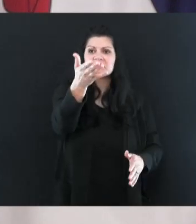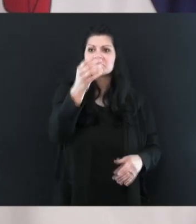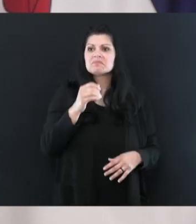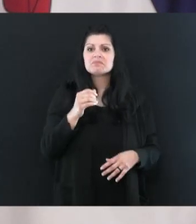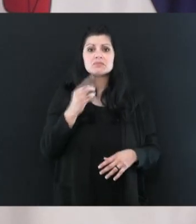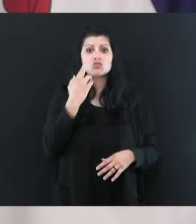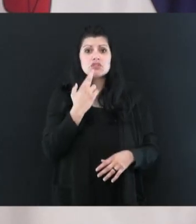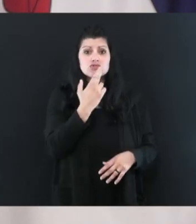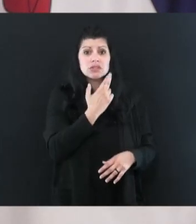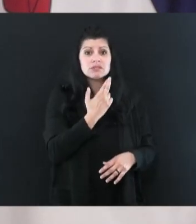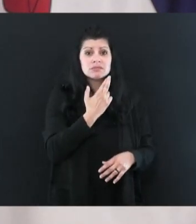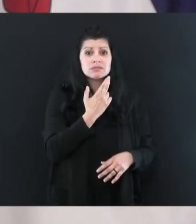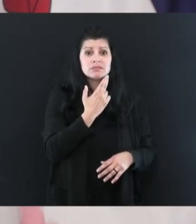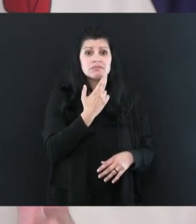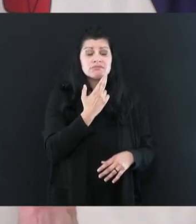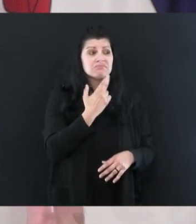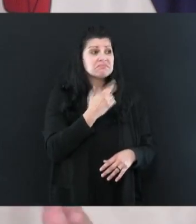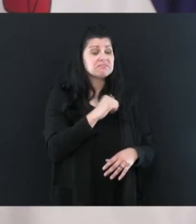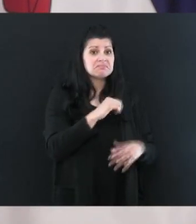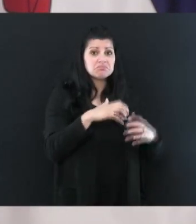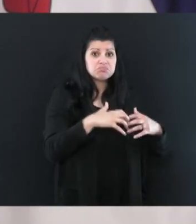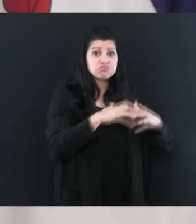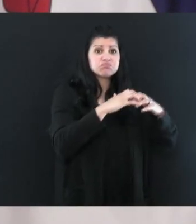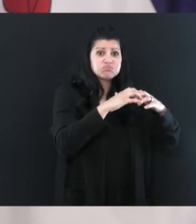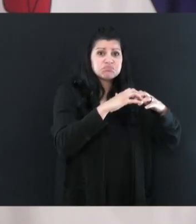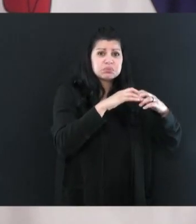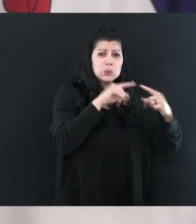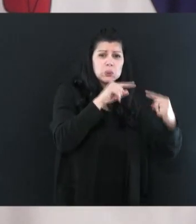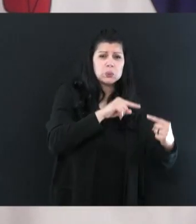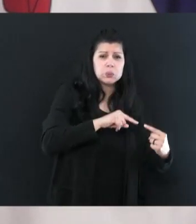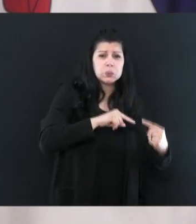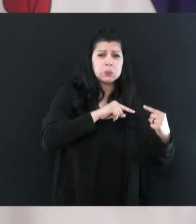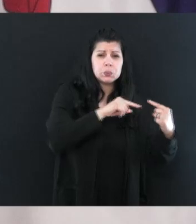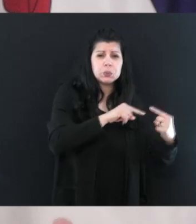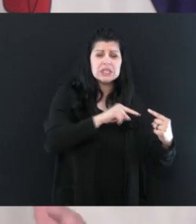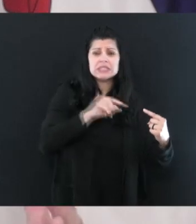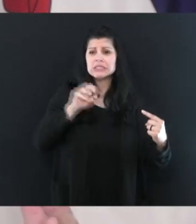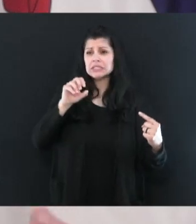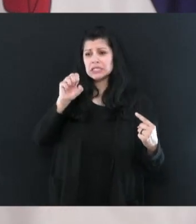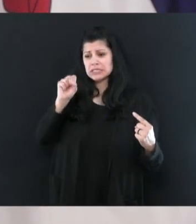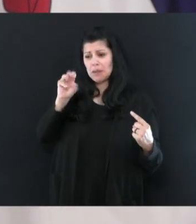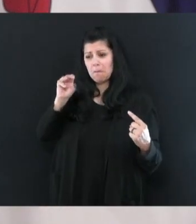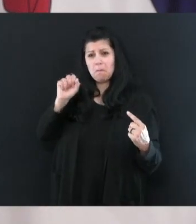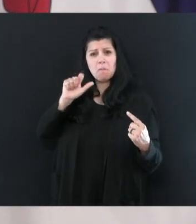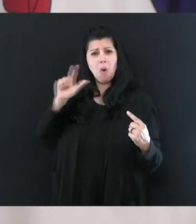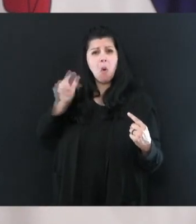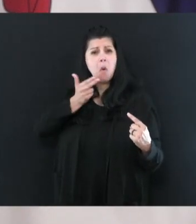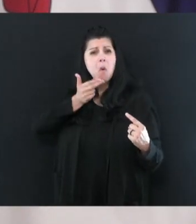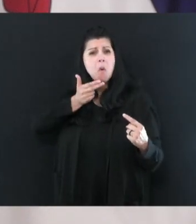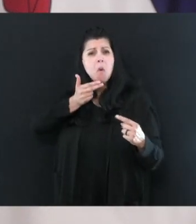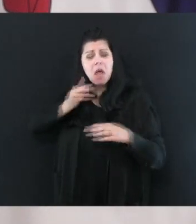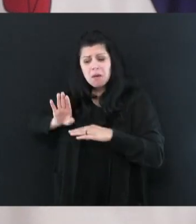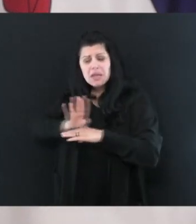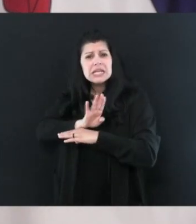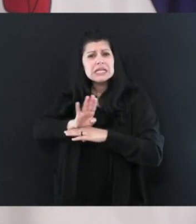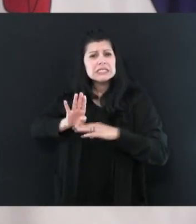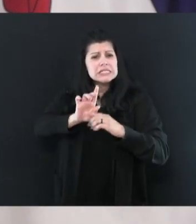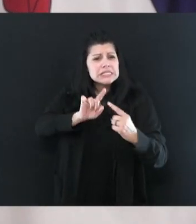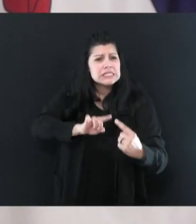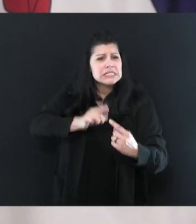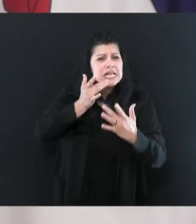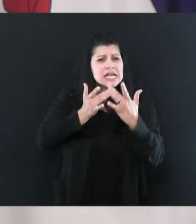super struggling. You've got all kinds of small businesses that are still really struggling. You've